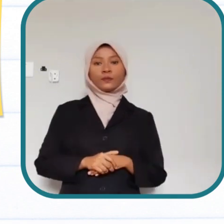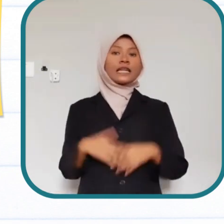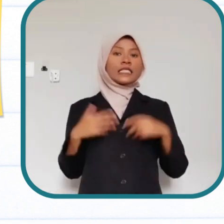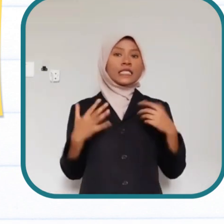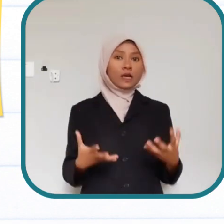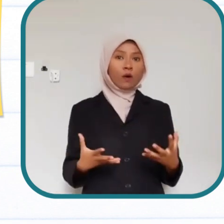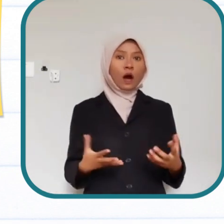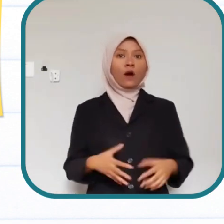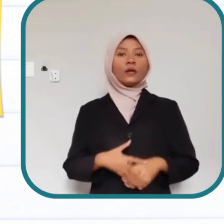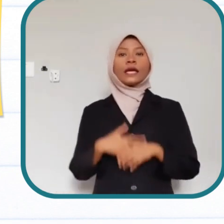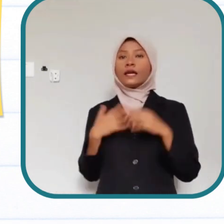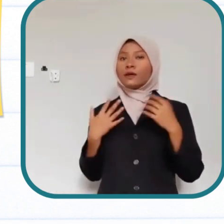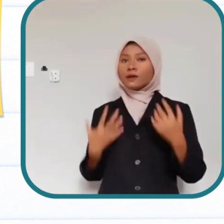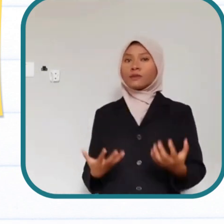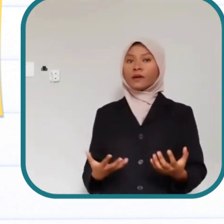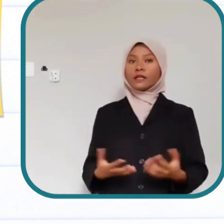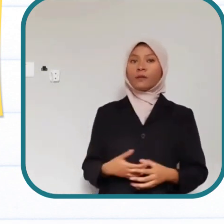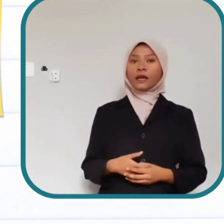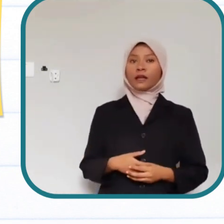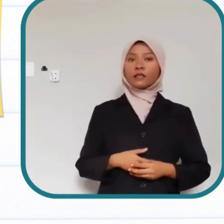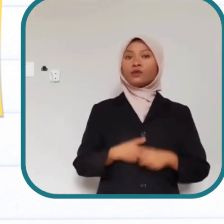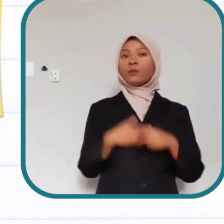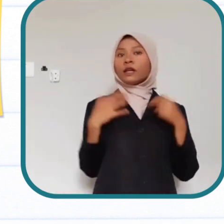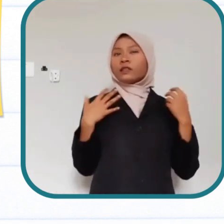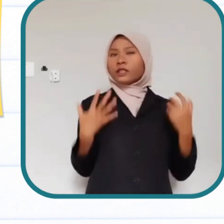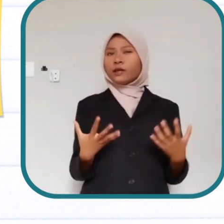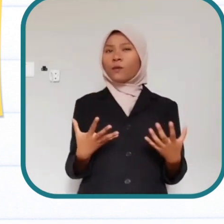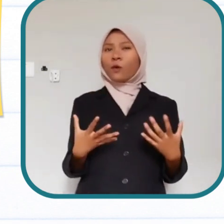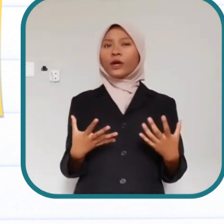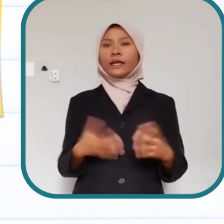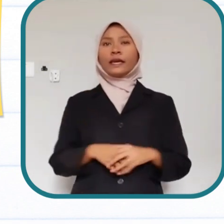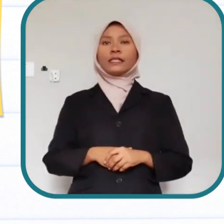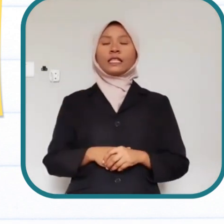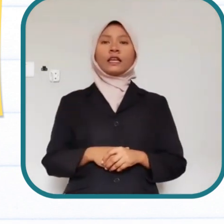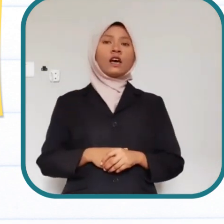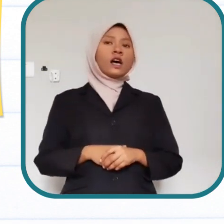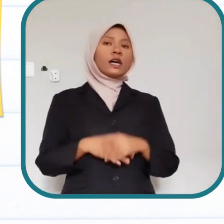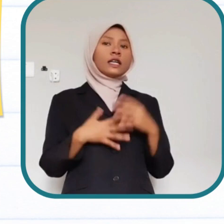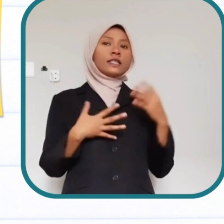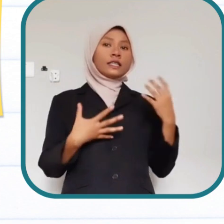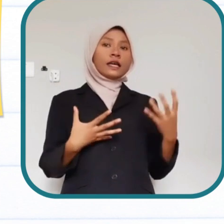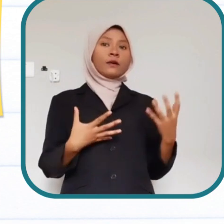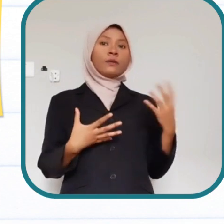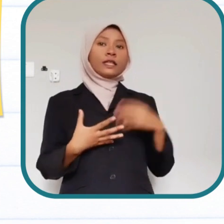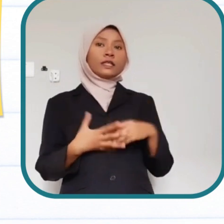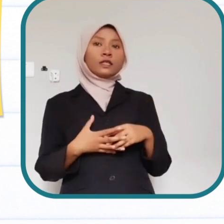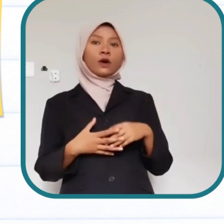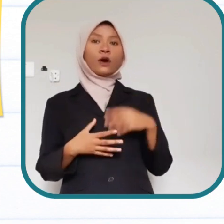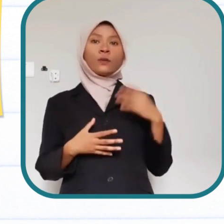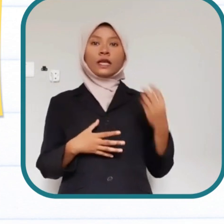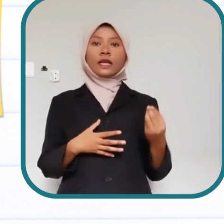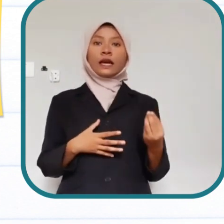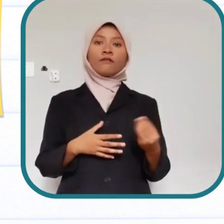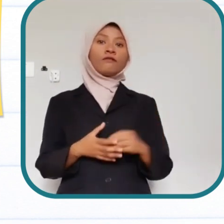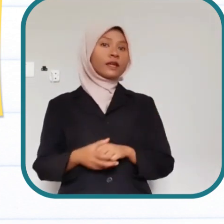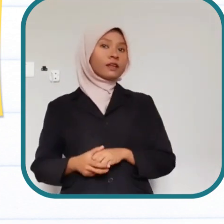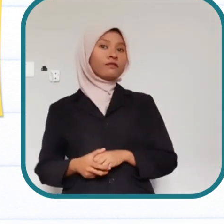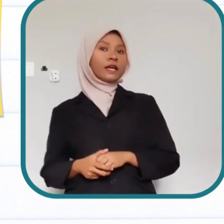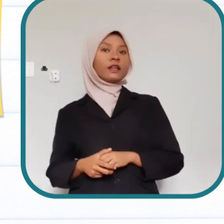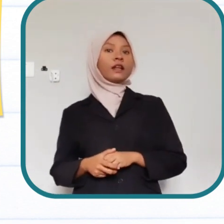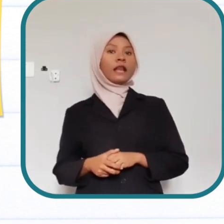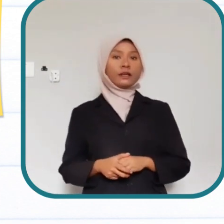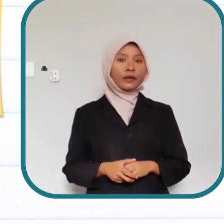examples. So, we can use multimedia to make learning more engaging. The inability to